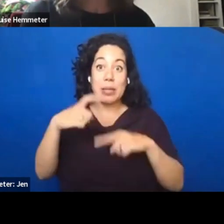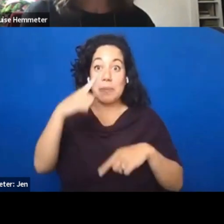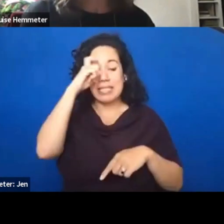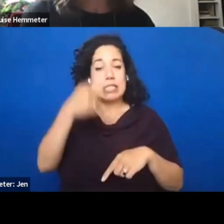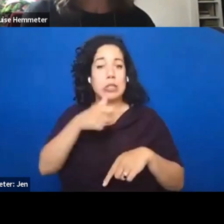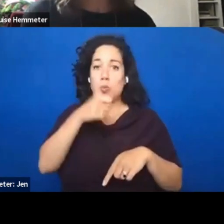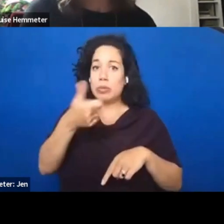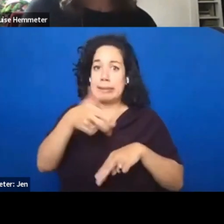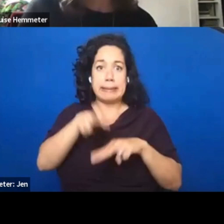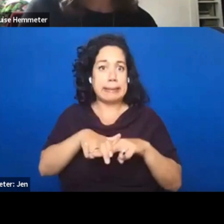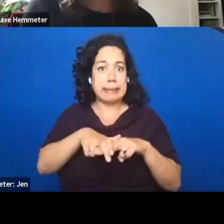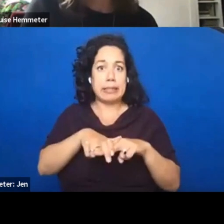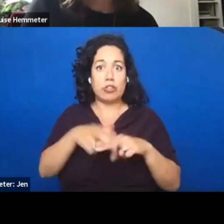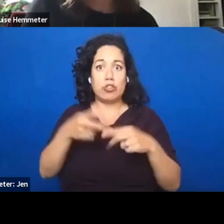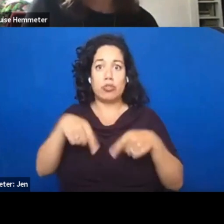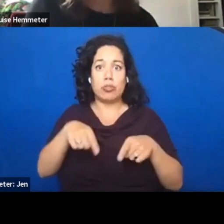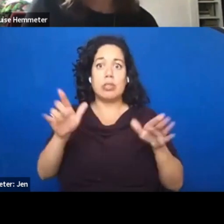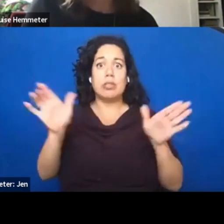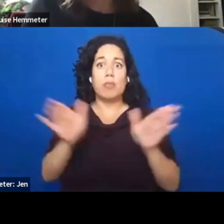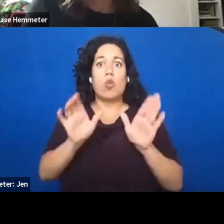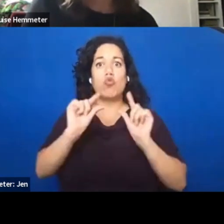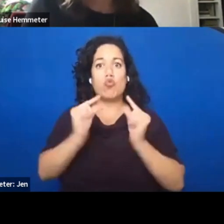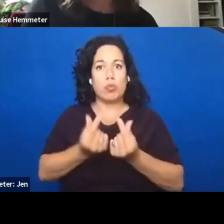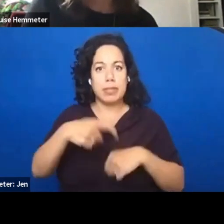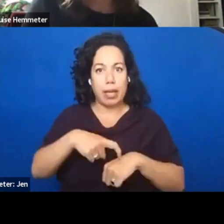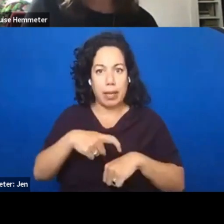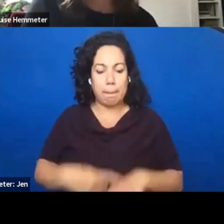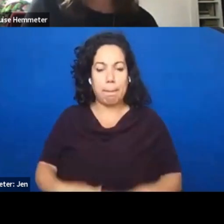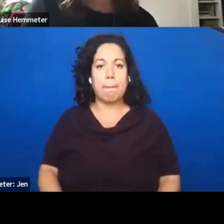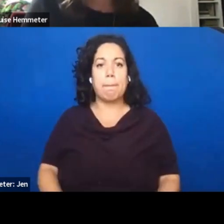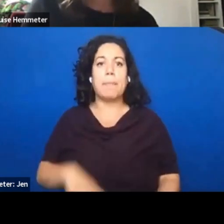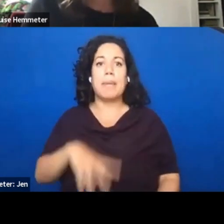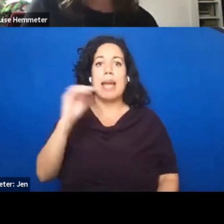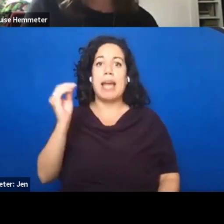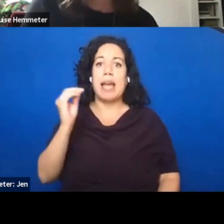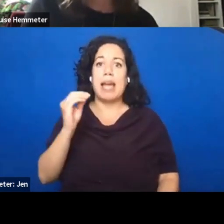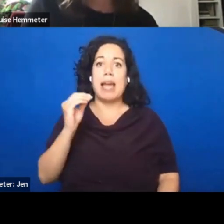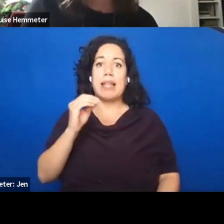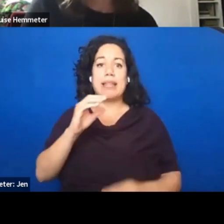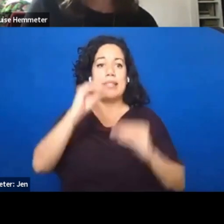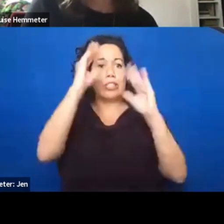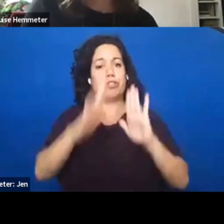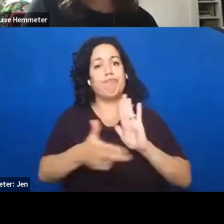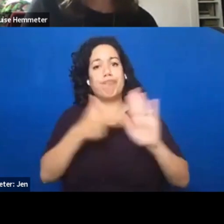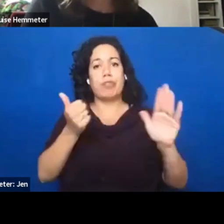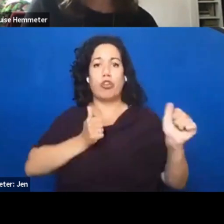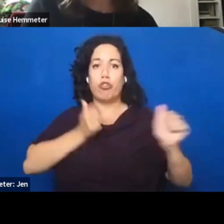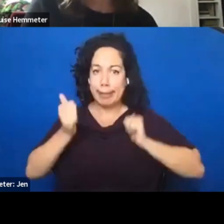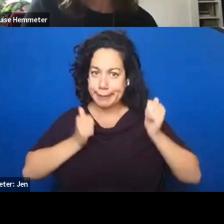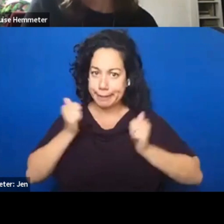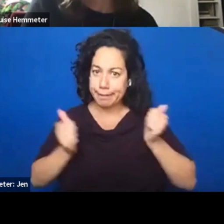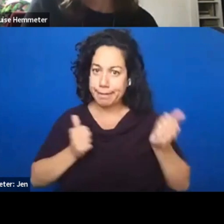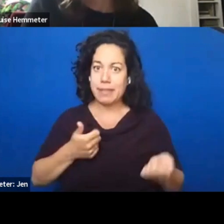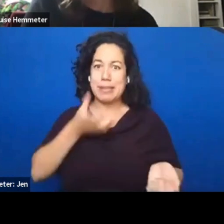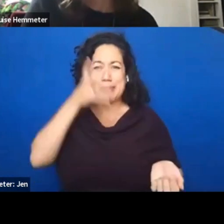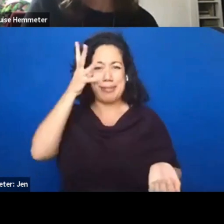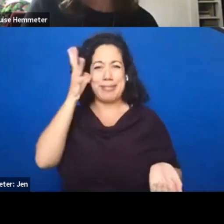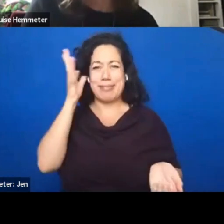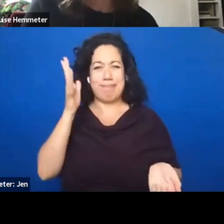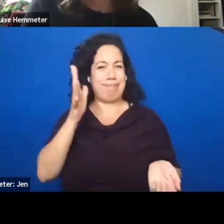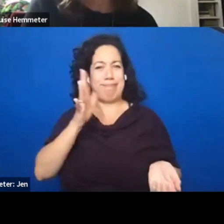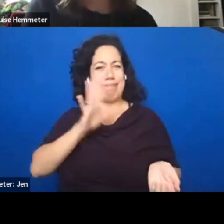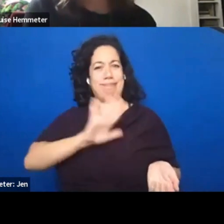chair during small group time. And the teacher first labeled him aggressive. And the parent challenged that